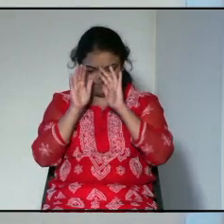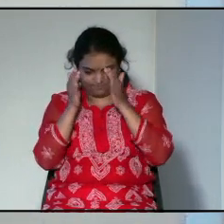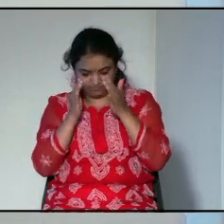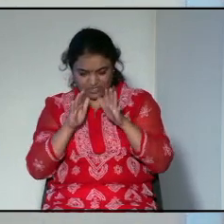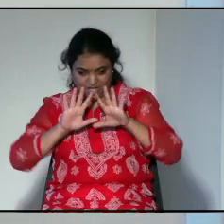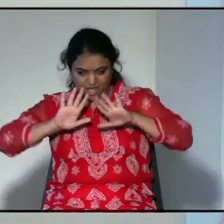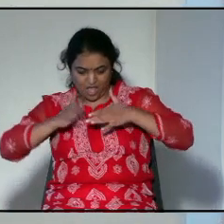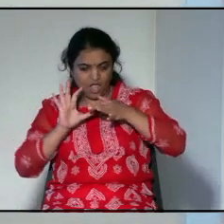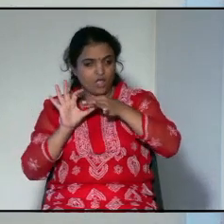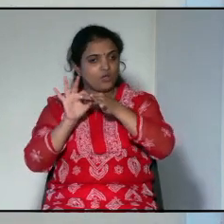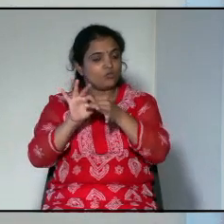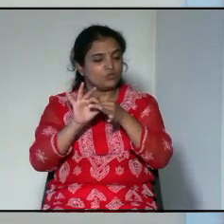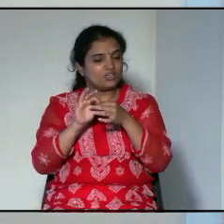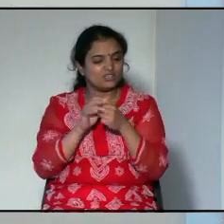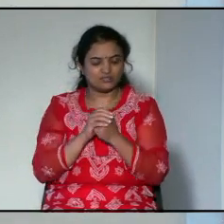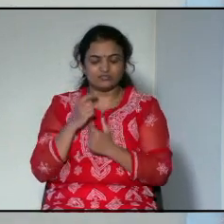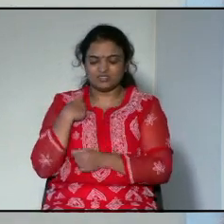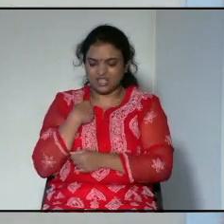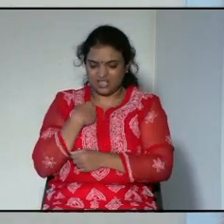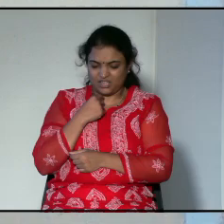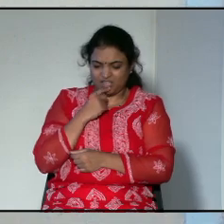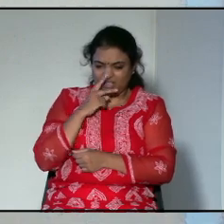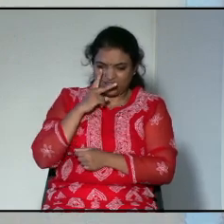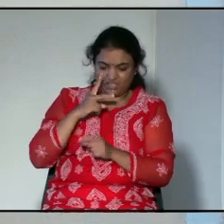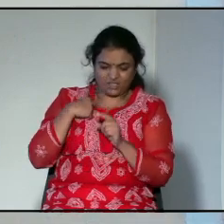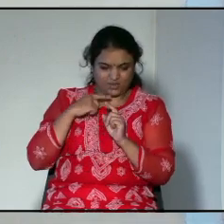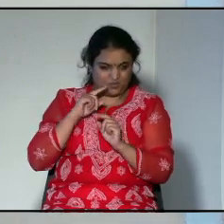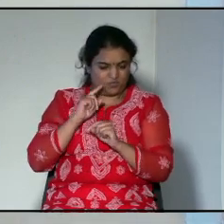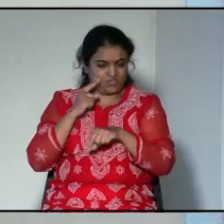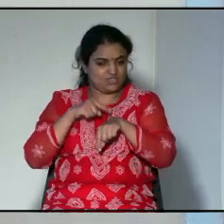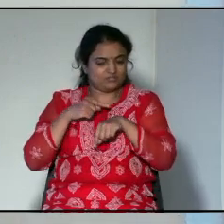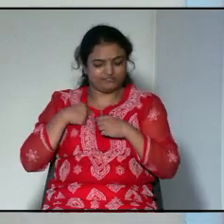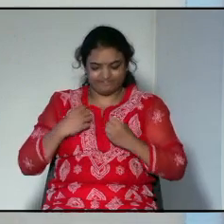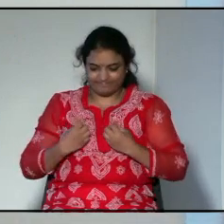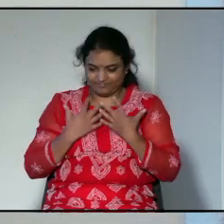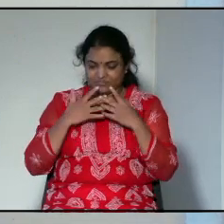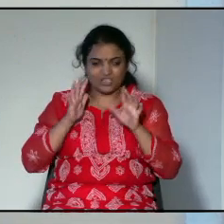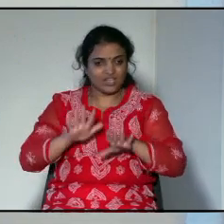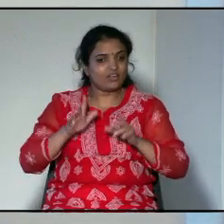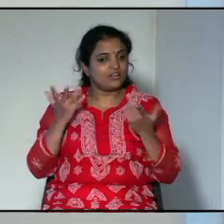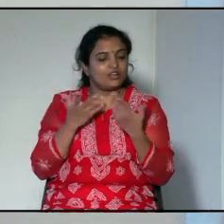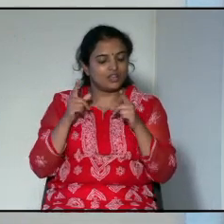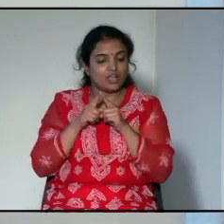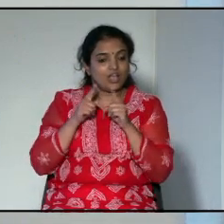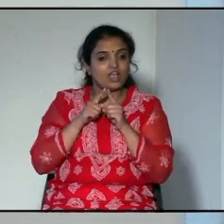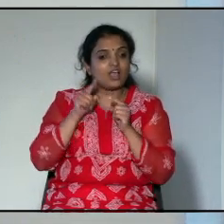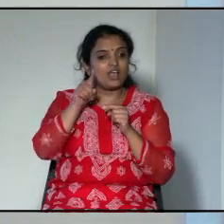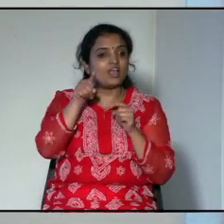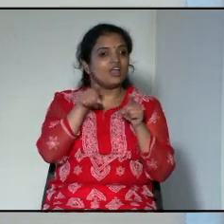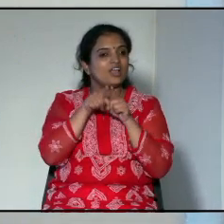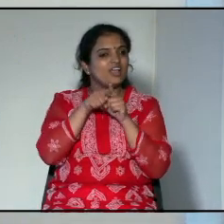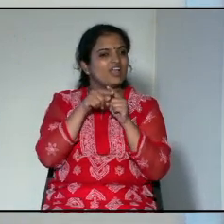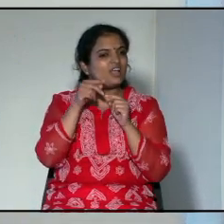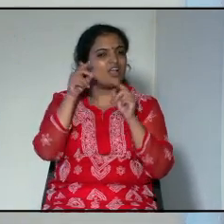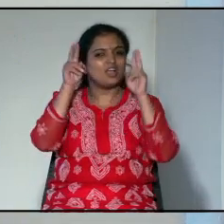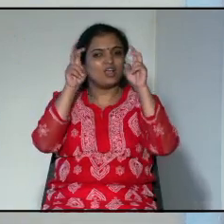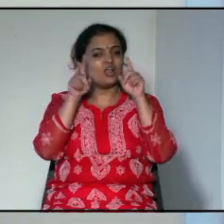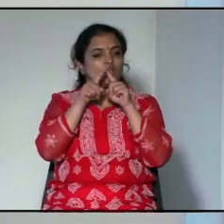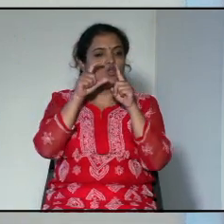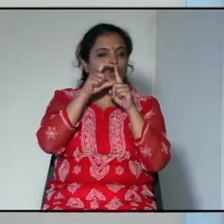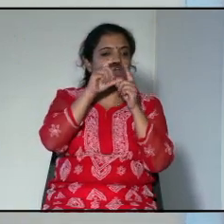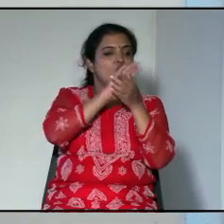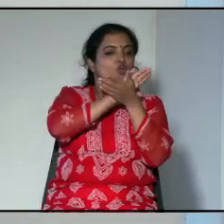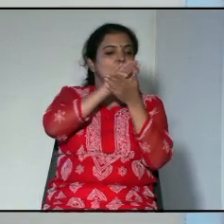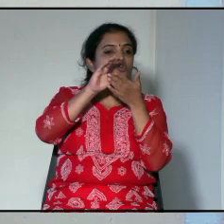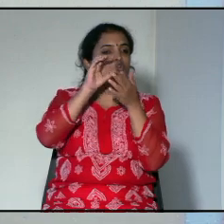belt. She realized here, and this will be a surprise to many people here, that the term dhokra, which we are so associated with,